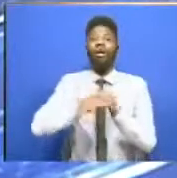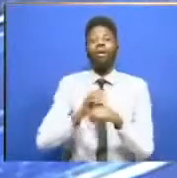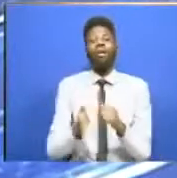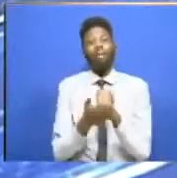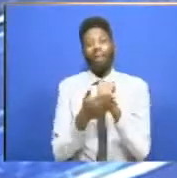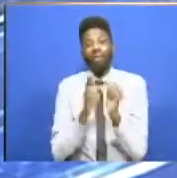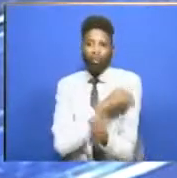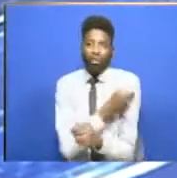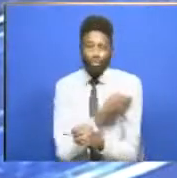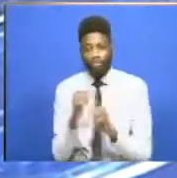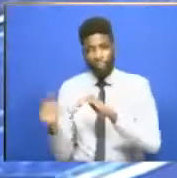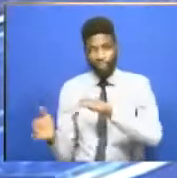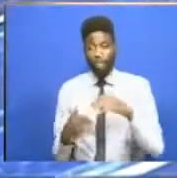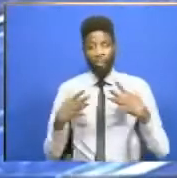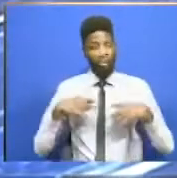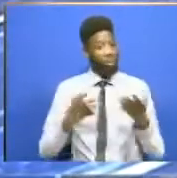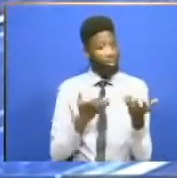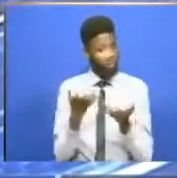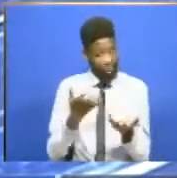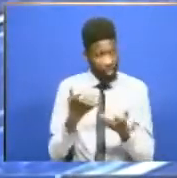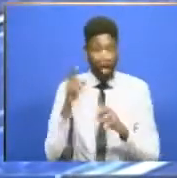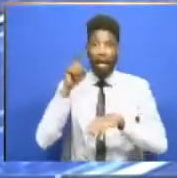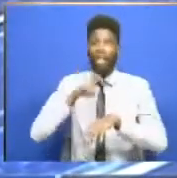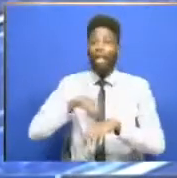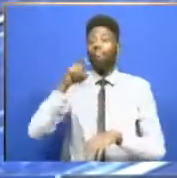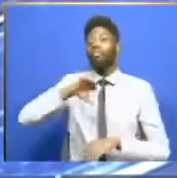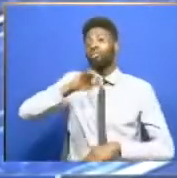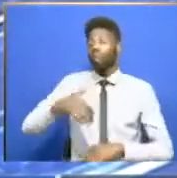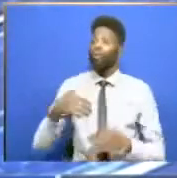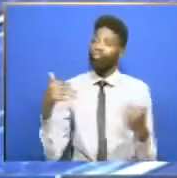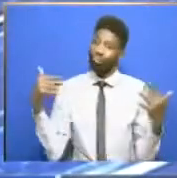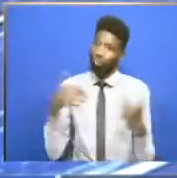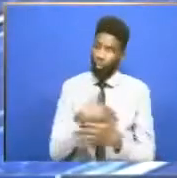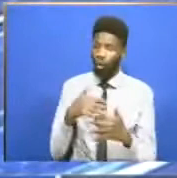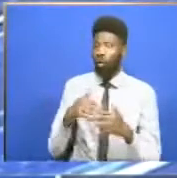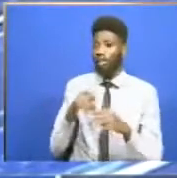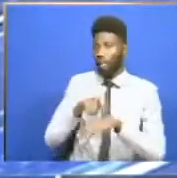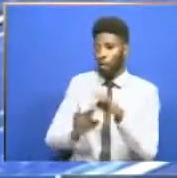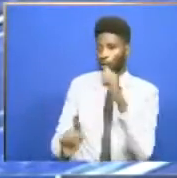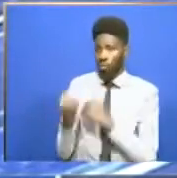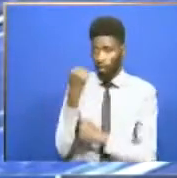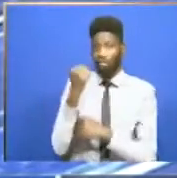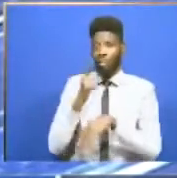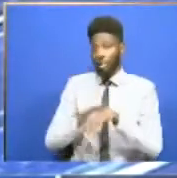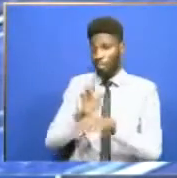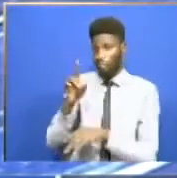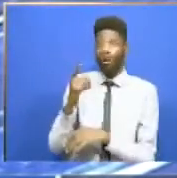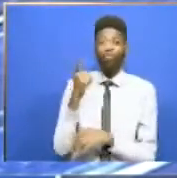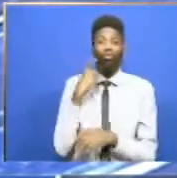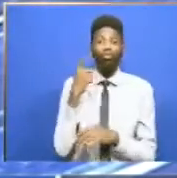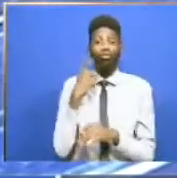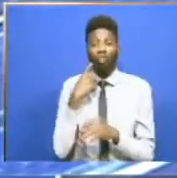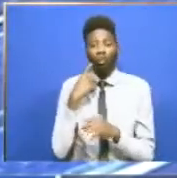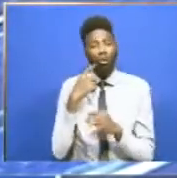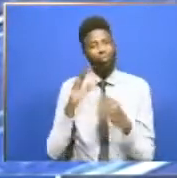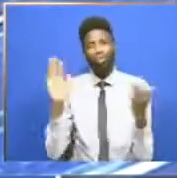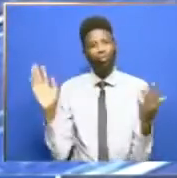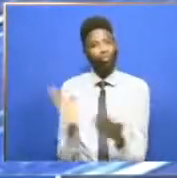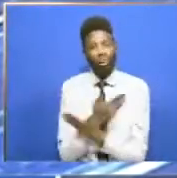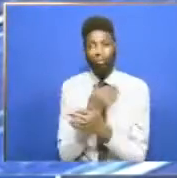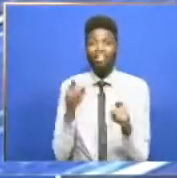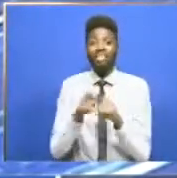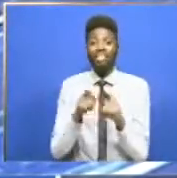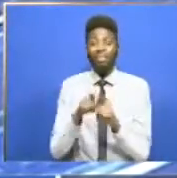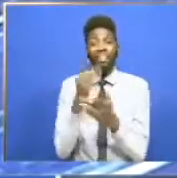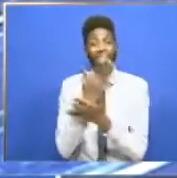Elsewhere, traders in Embu town woke up to a rude shock after they found their stores missing and stock scattered all over. The angry